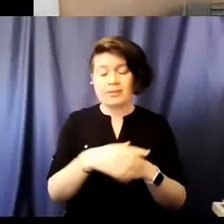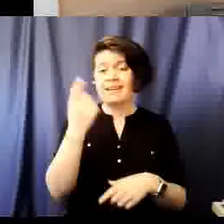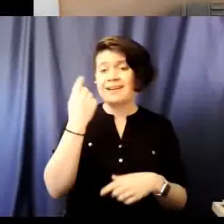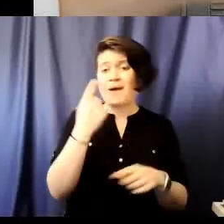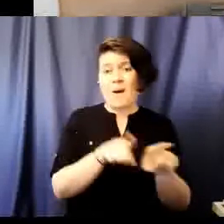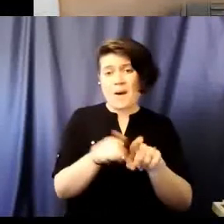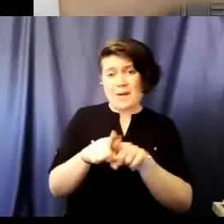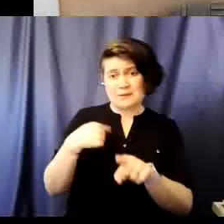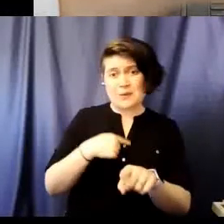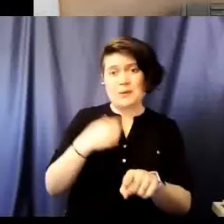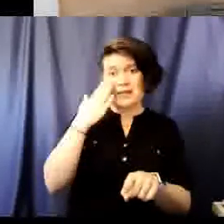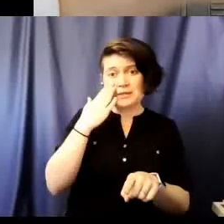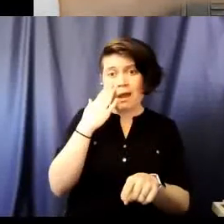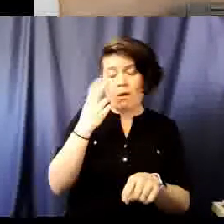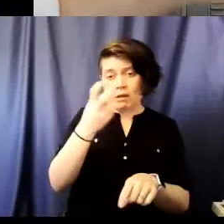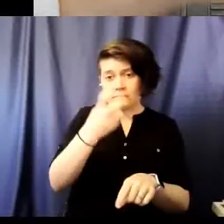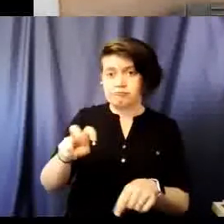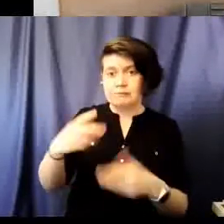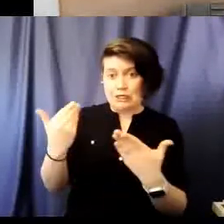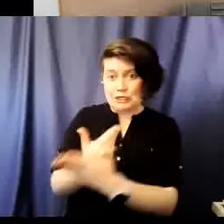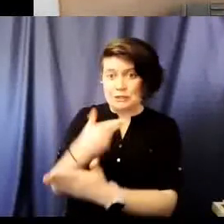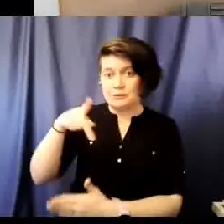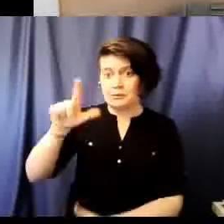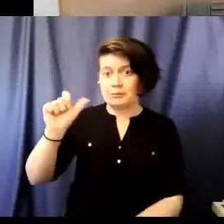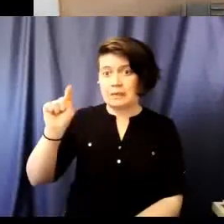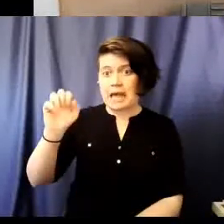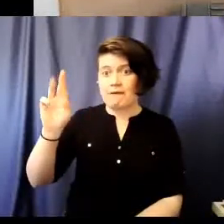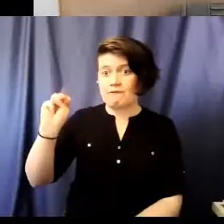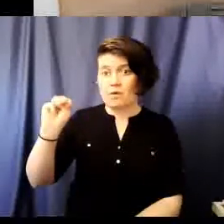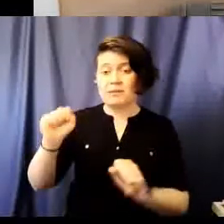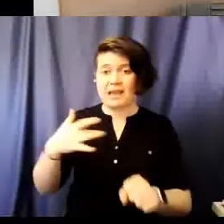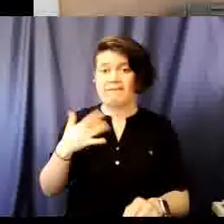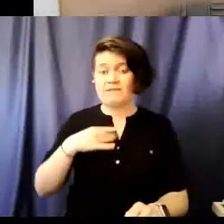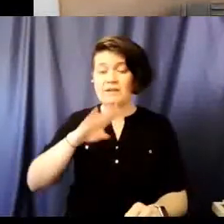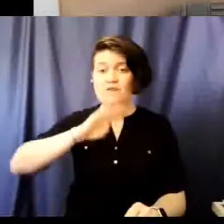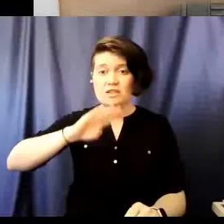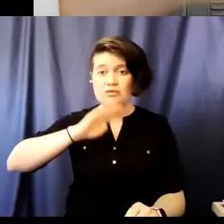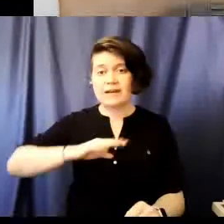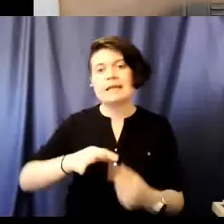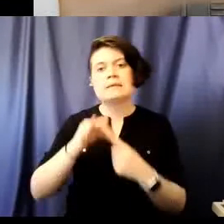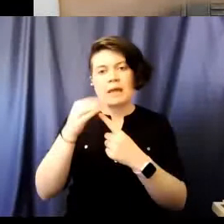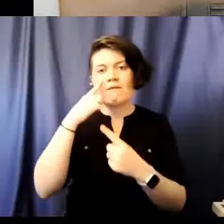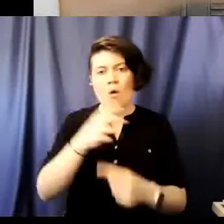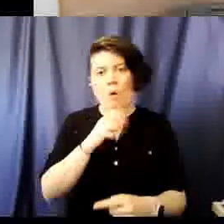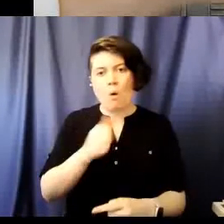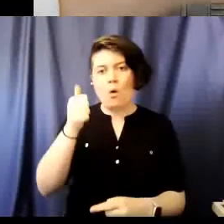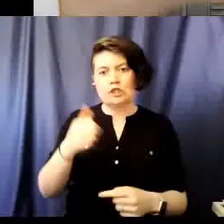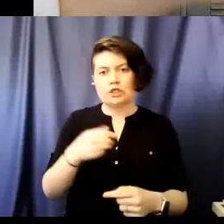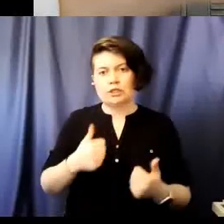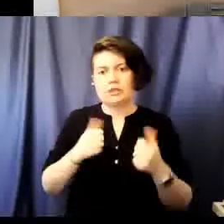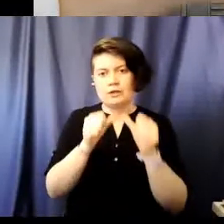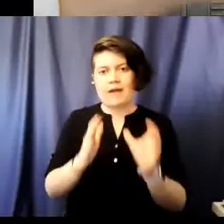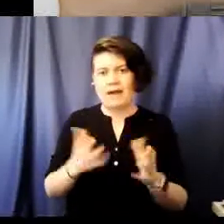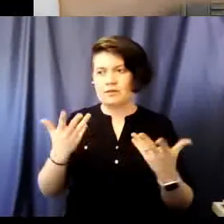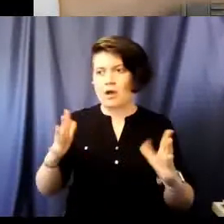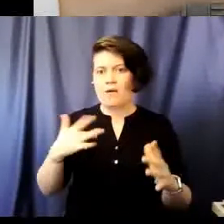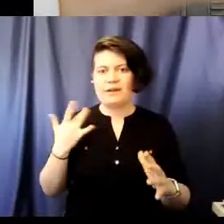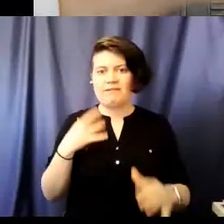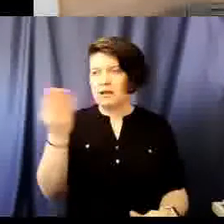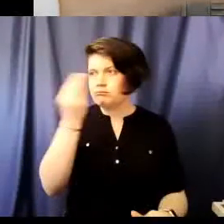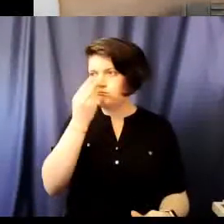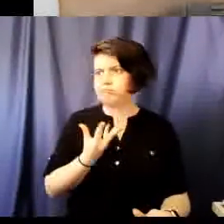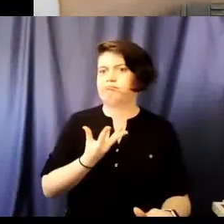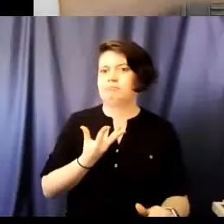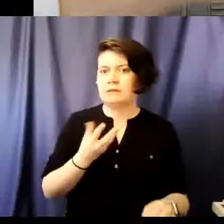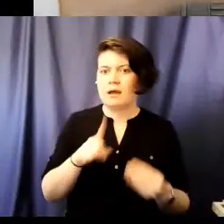very, very difficult and frustrating for participants, especially older survivors who are already left out of a lot of our services. So